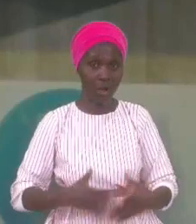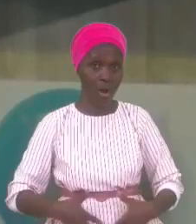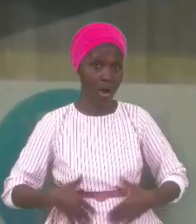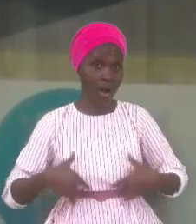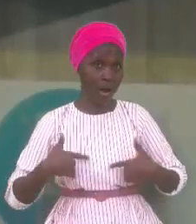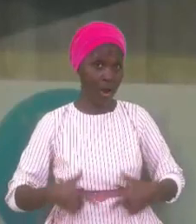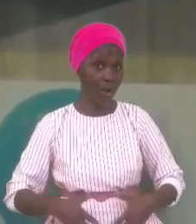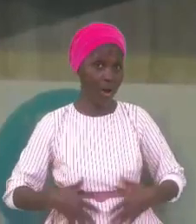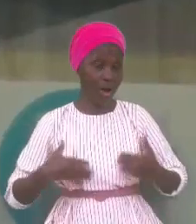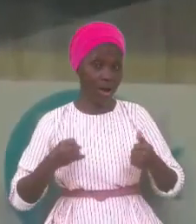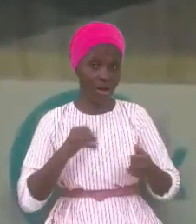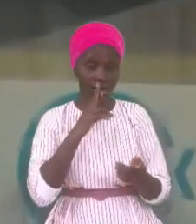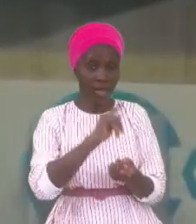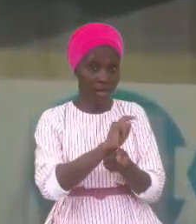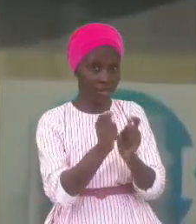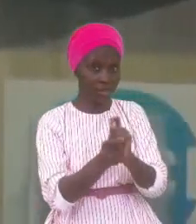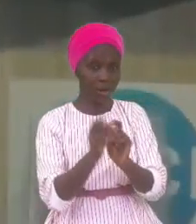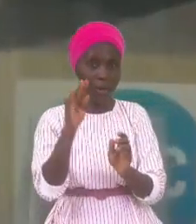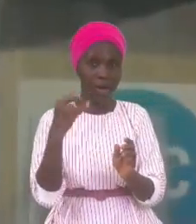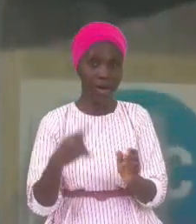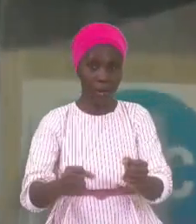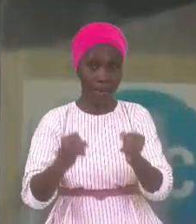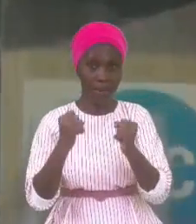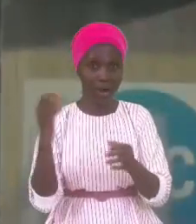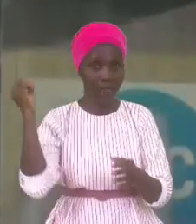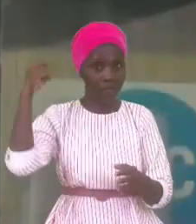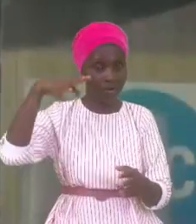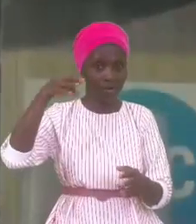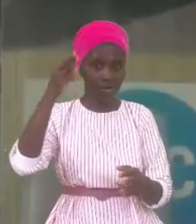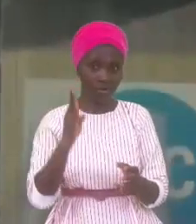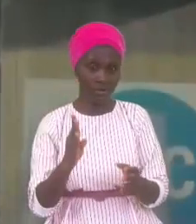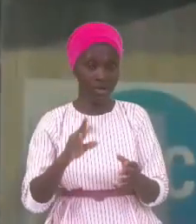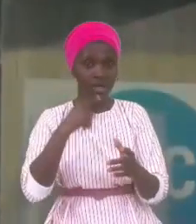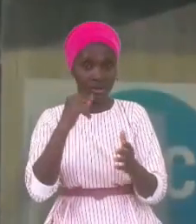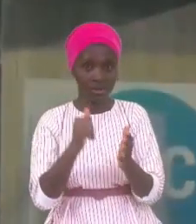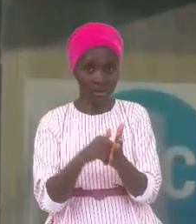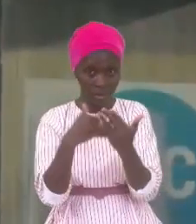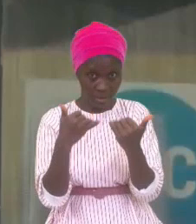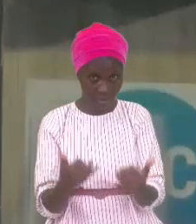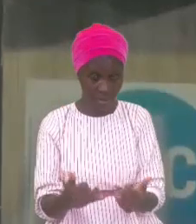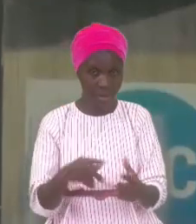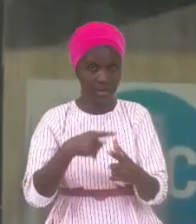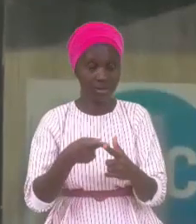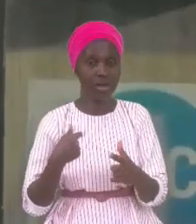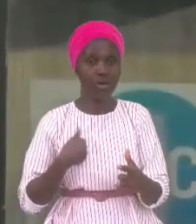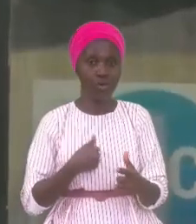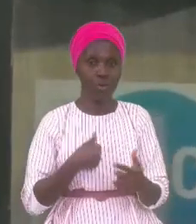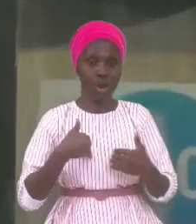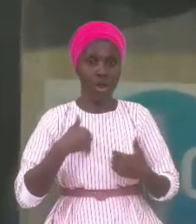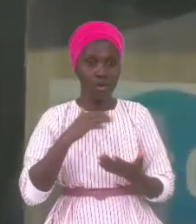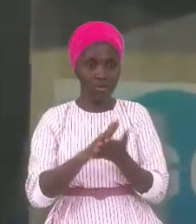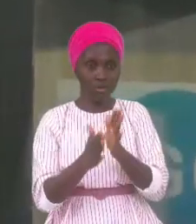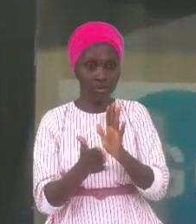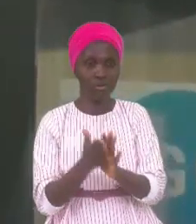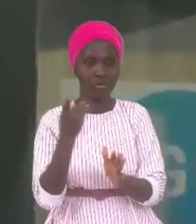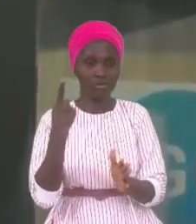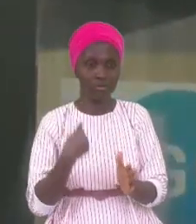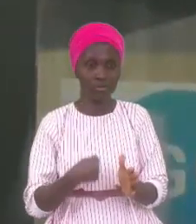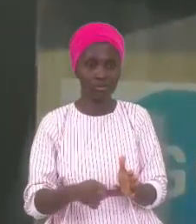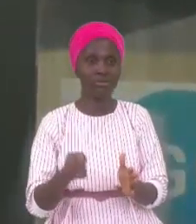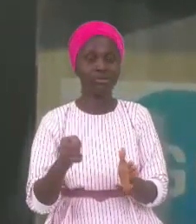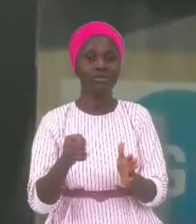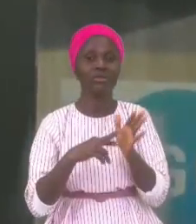power of the grace of God, it says, now then, we are ambassadors of Christ, as though God